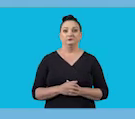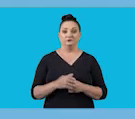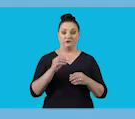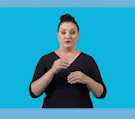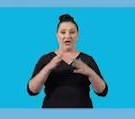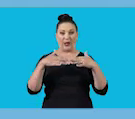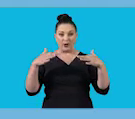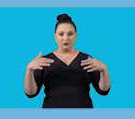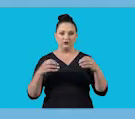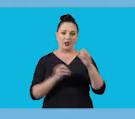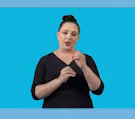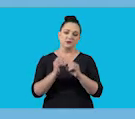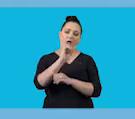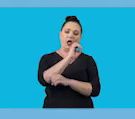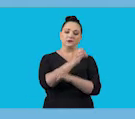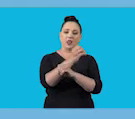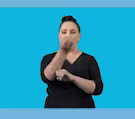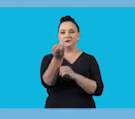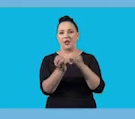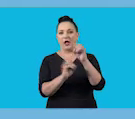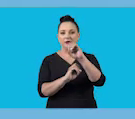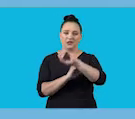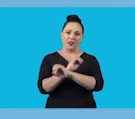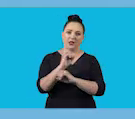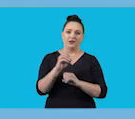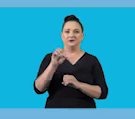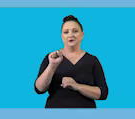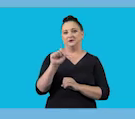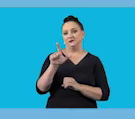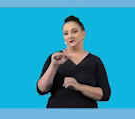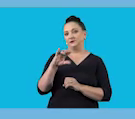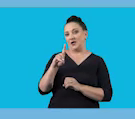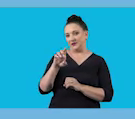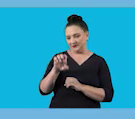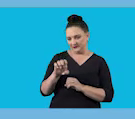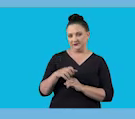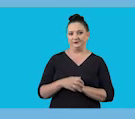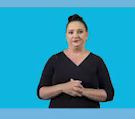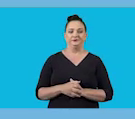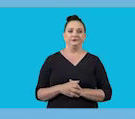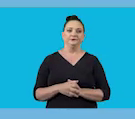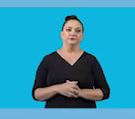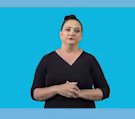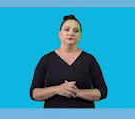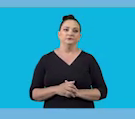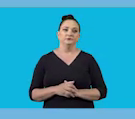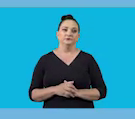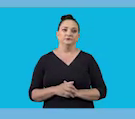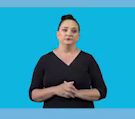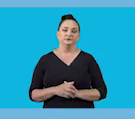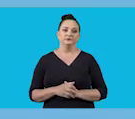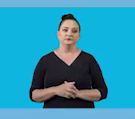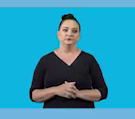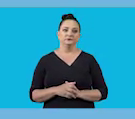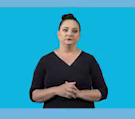liquid, the particles, they slide over each other. So the particles in a liquid, they slide